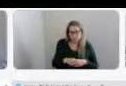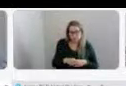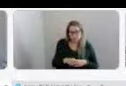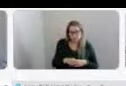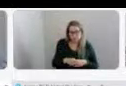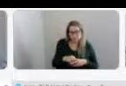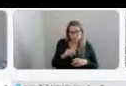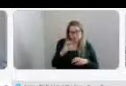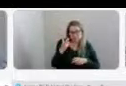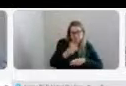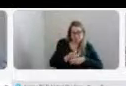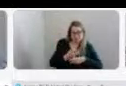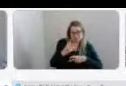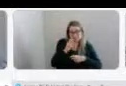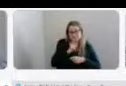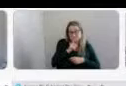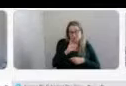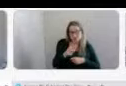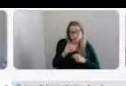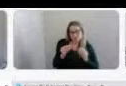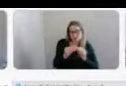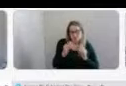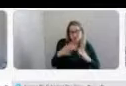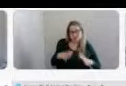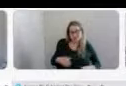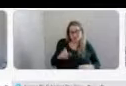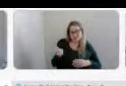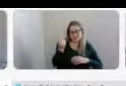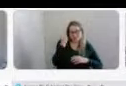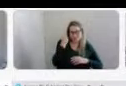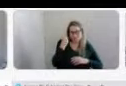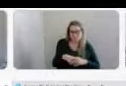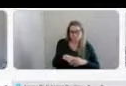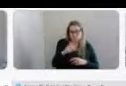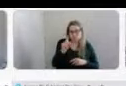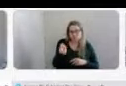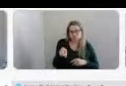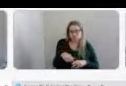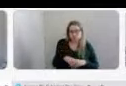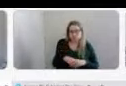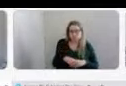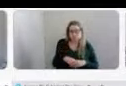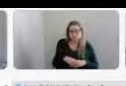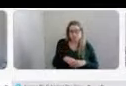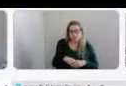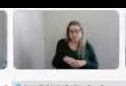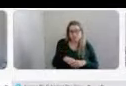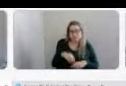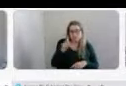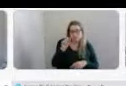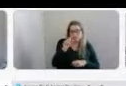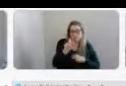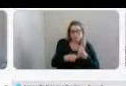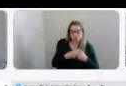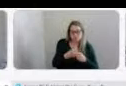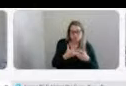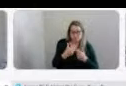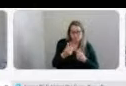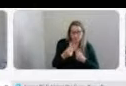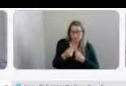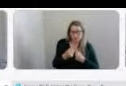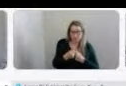truth that more citizens probably have to swallow than should but 20 years after arizonans amended our